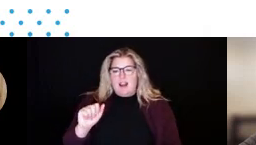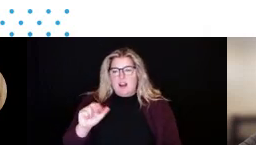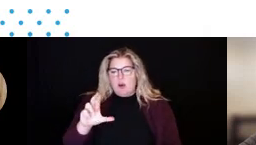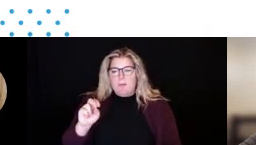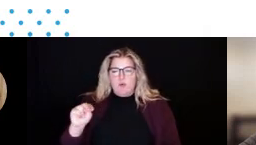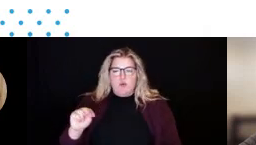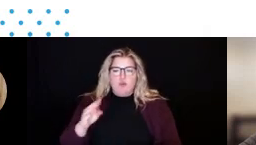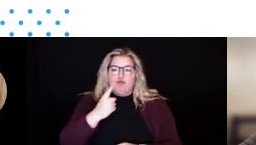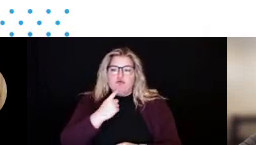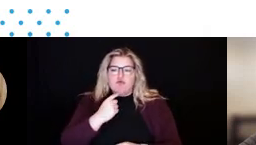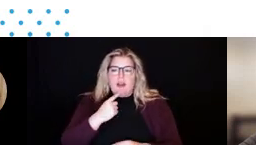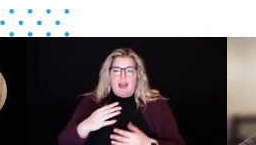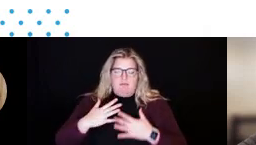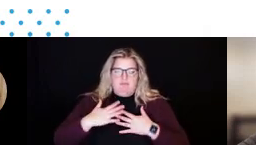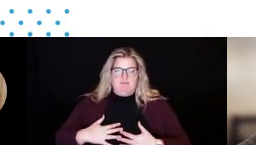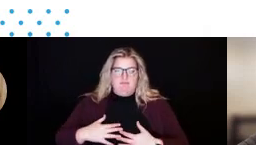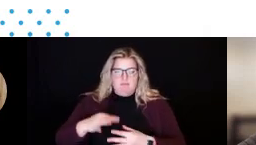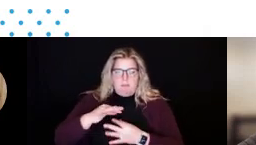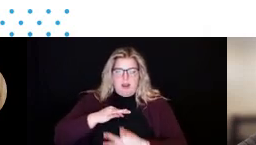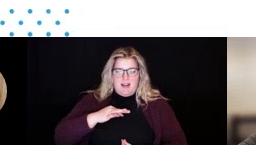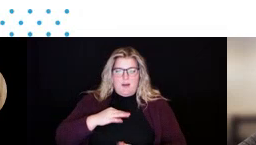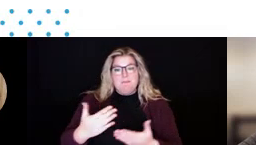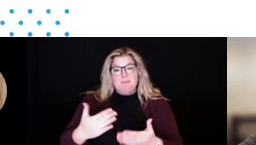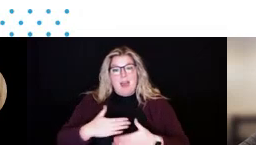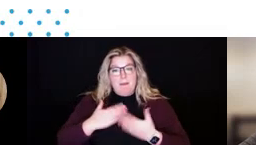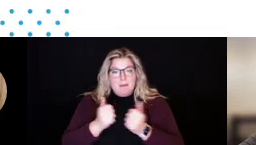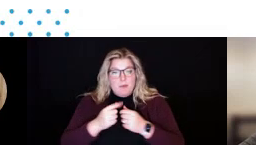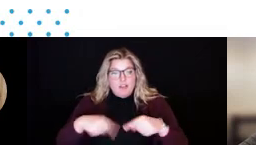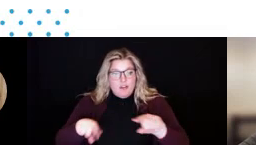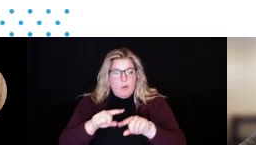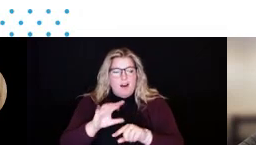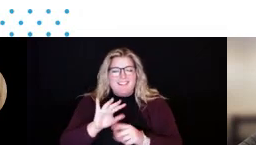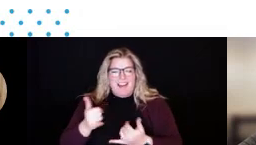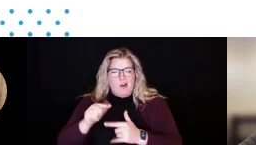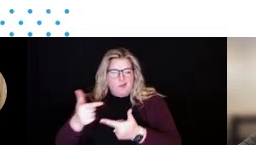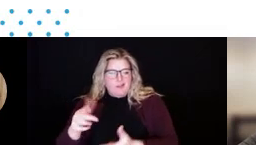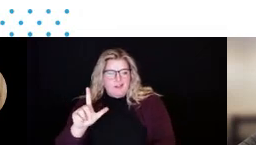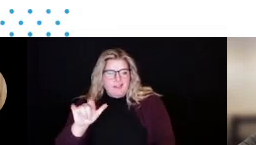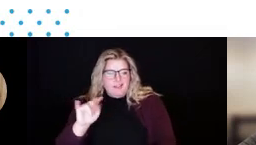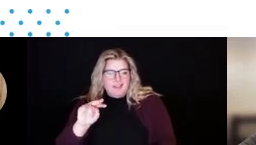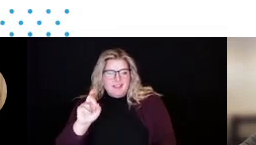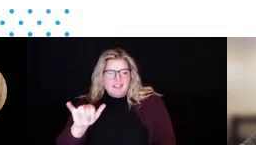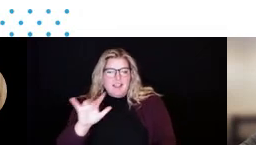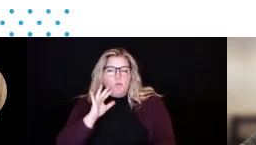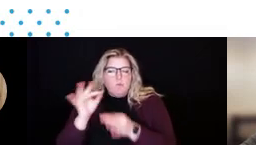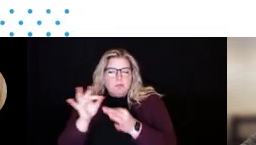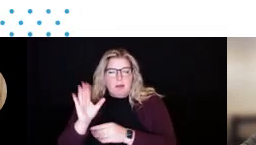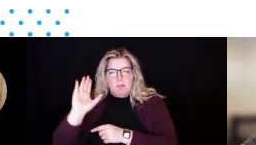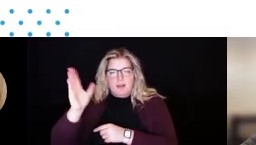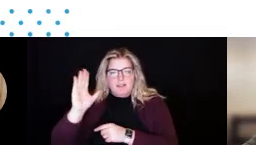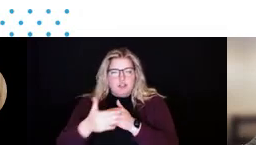shirt. I'm very happy to be with you all. I'm going to hand back to Lindsay now to intro the presentation.